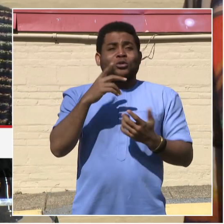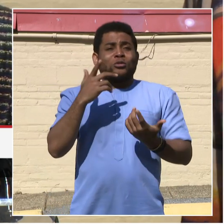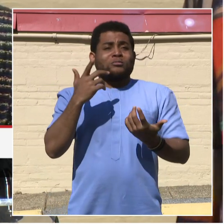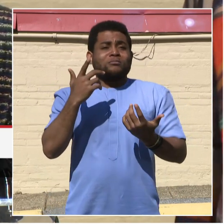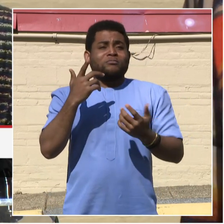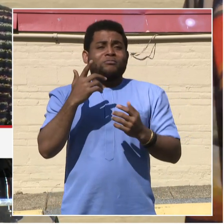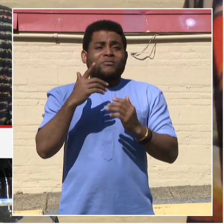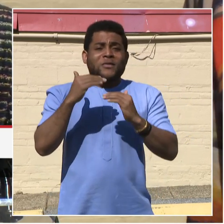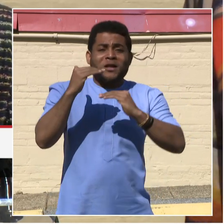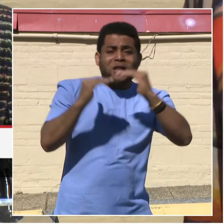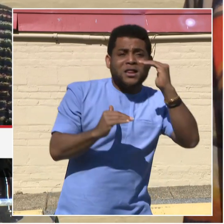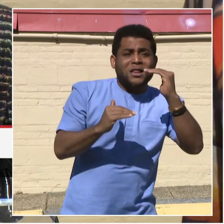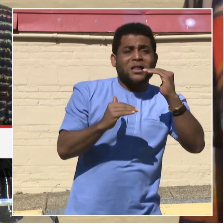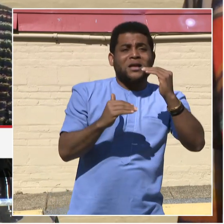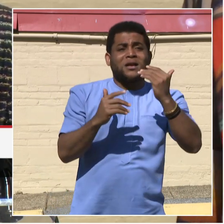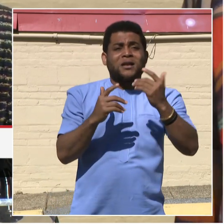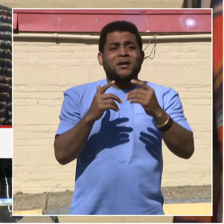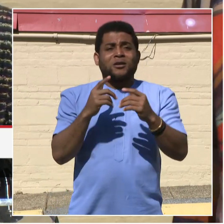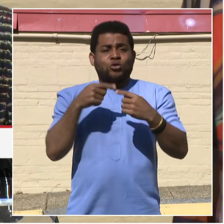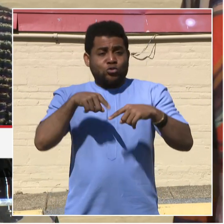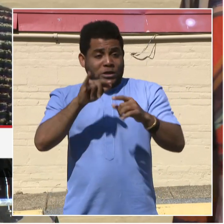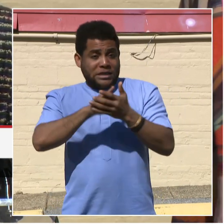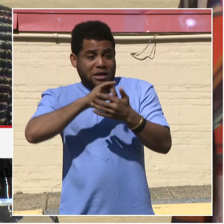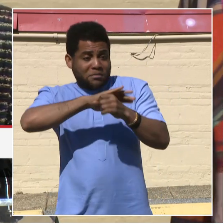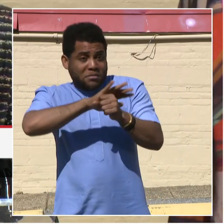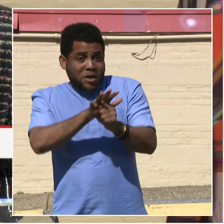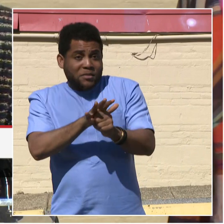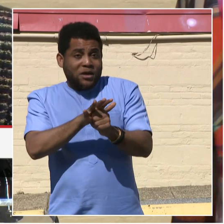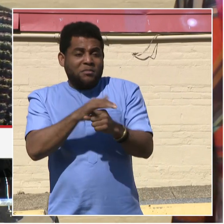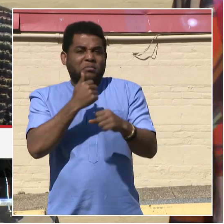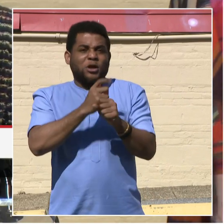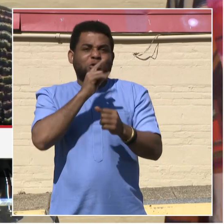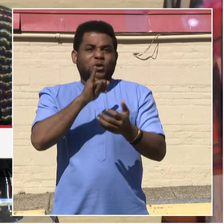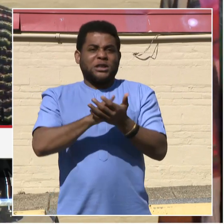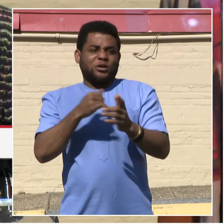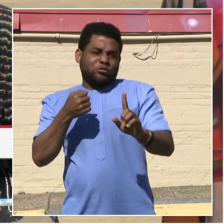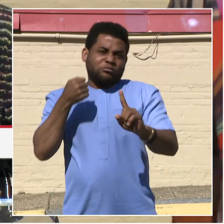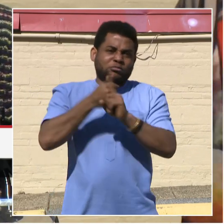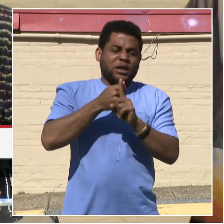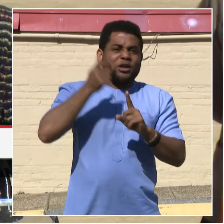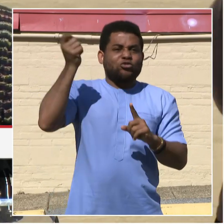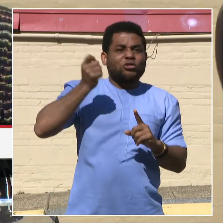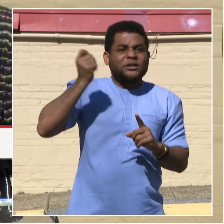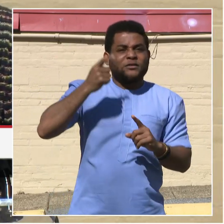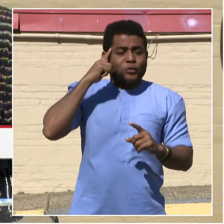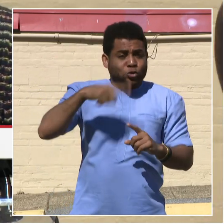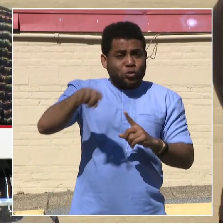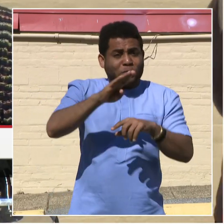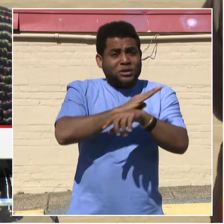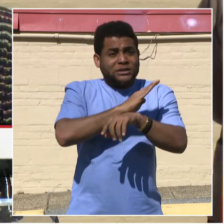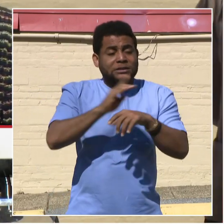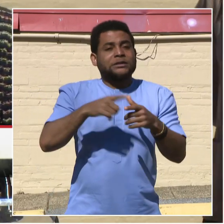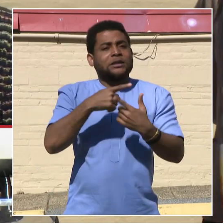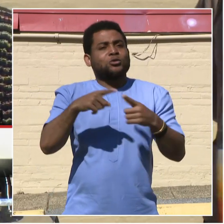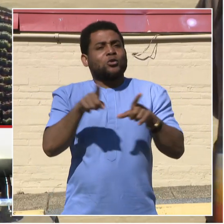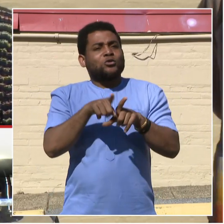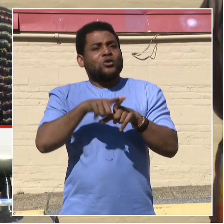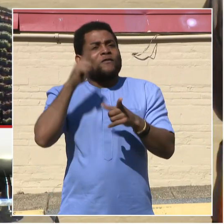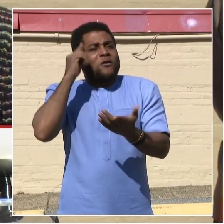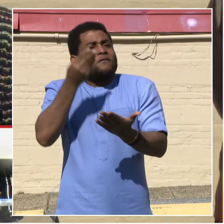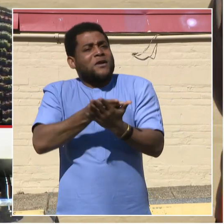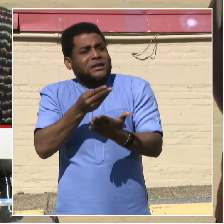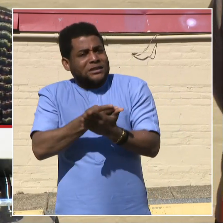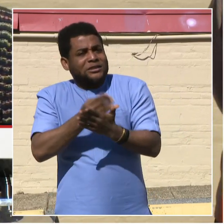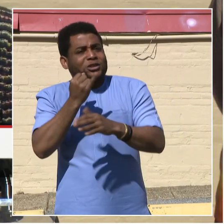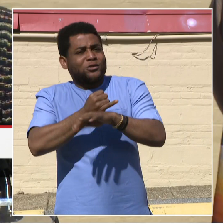includes multiple rounds of bridge fund grants, funding for Equity Impact Fund, funding for the commercial development financial institutions and the minority